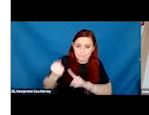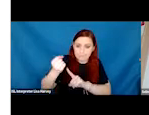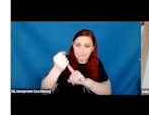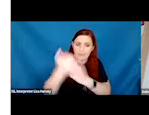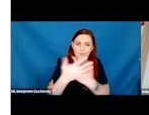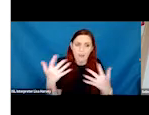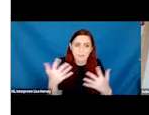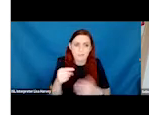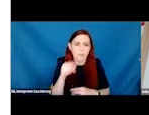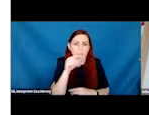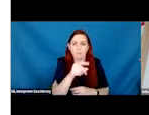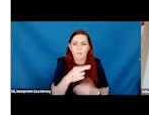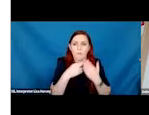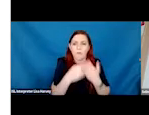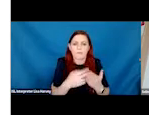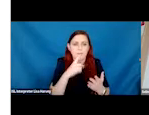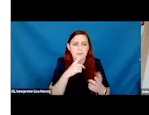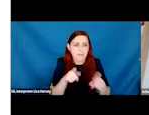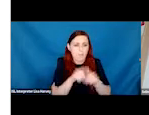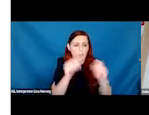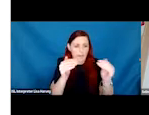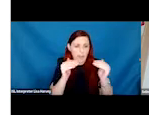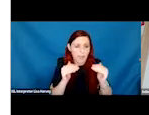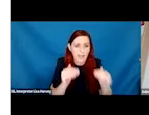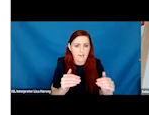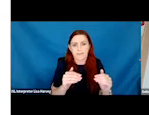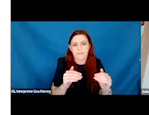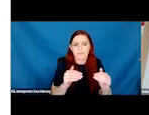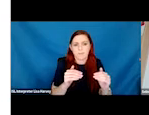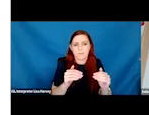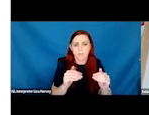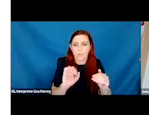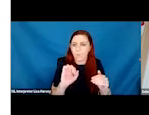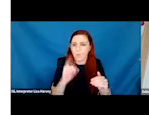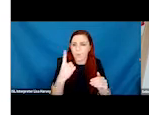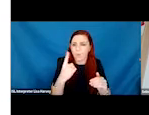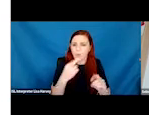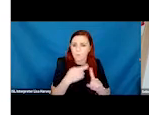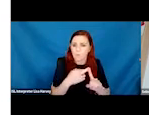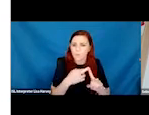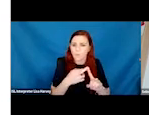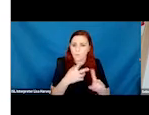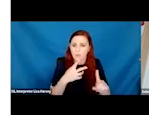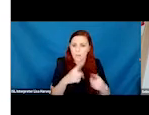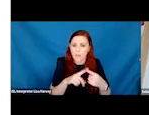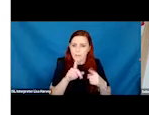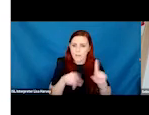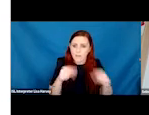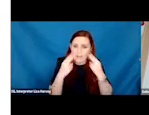access, equality, human rights, and inclusion for disabled people in Ireland. One of those 402 recommendations referred to the need for